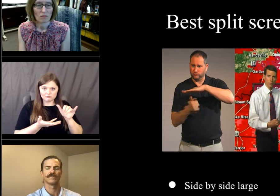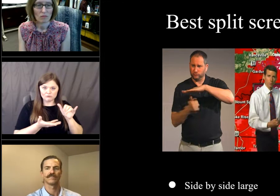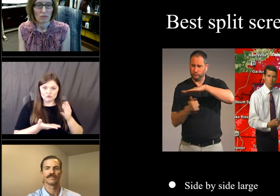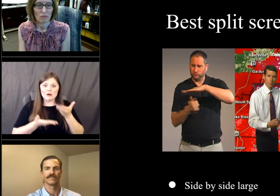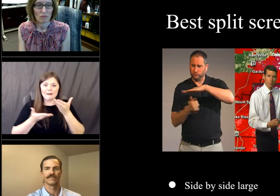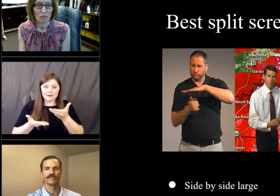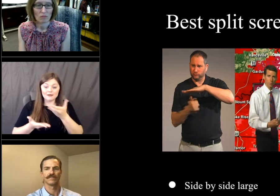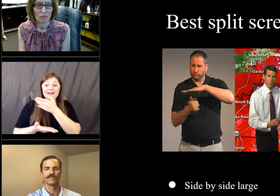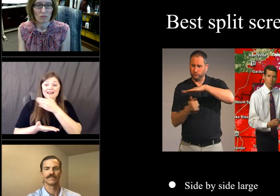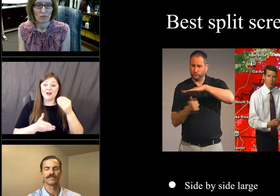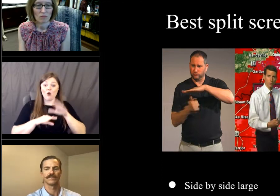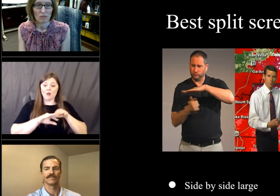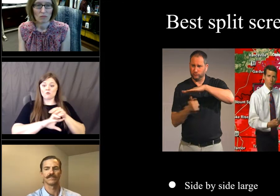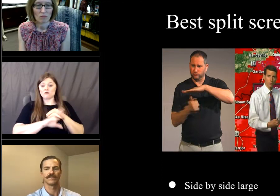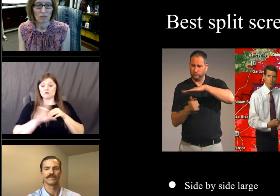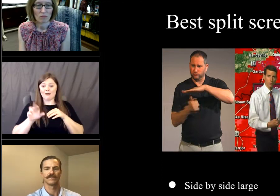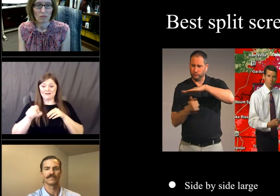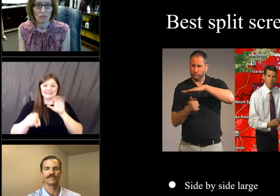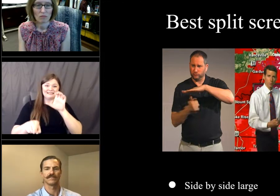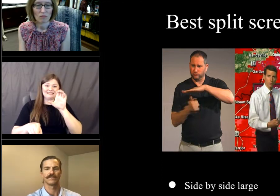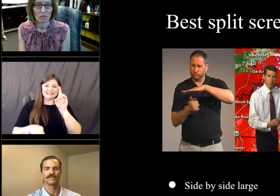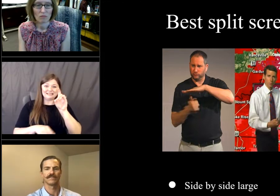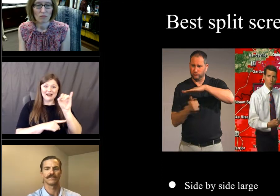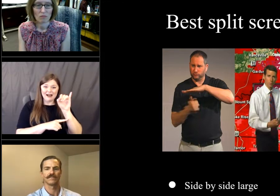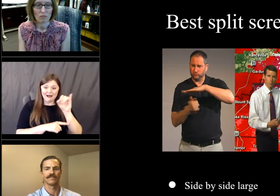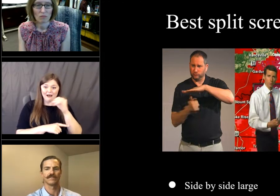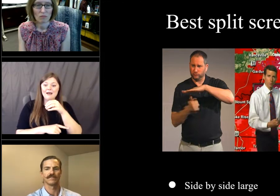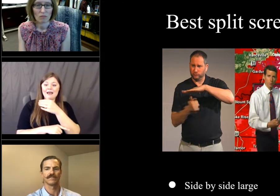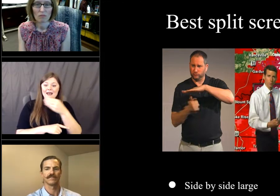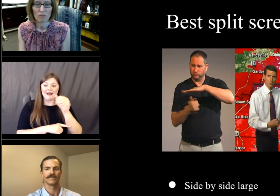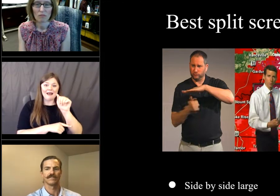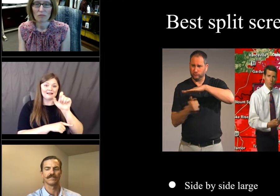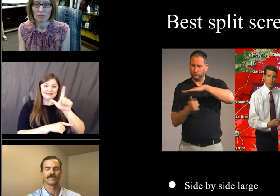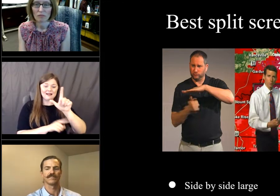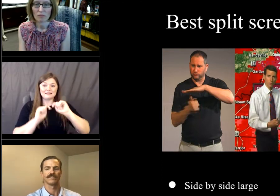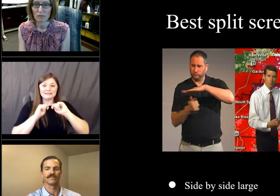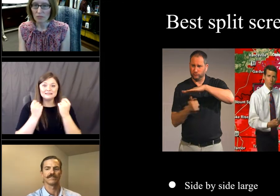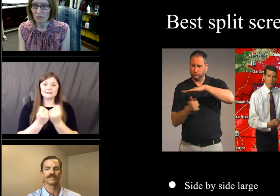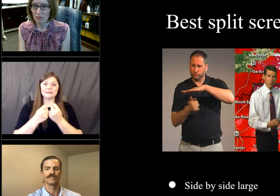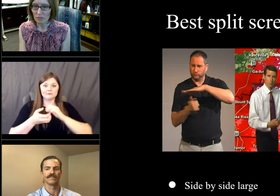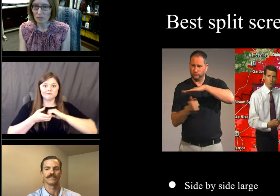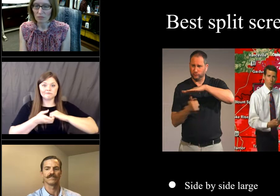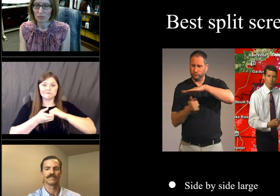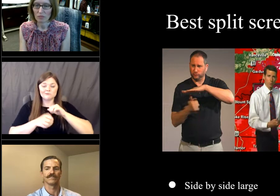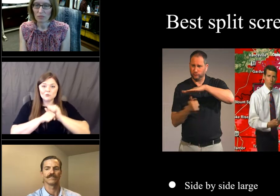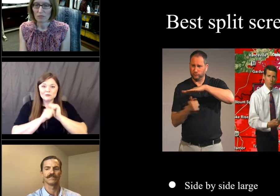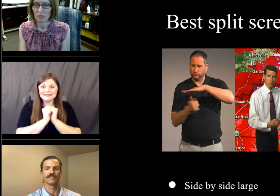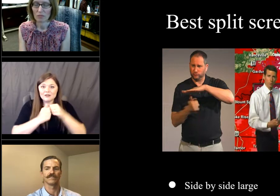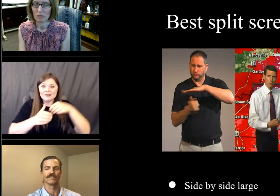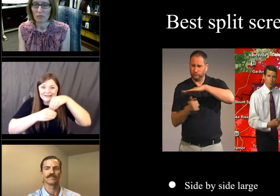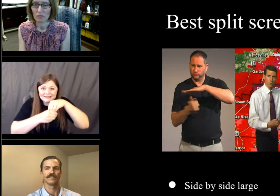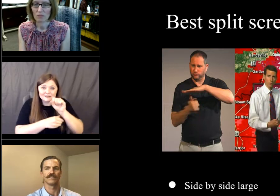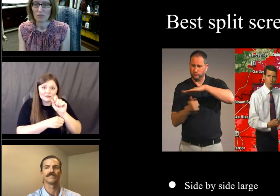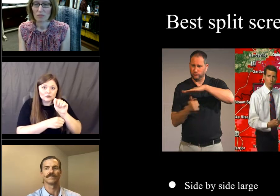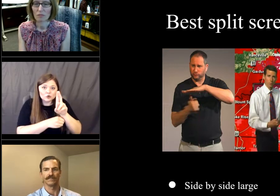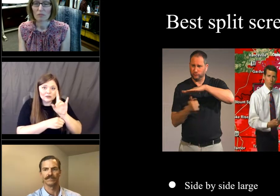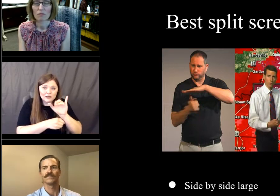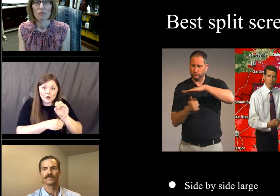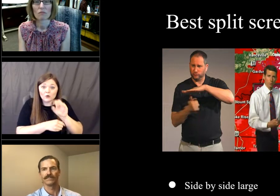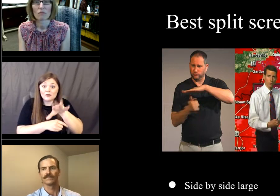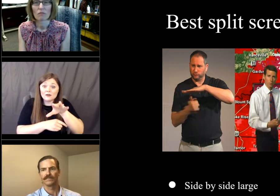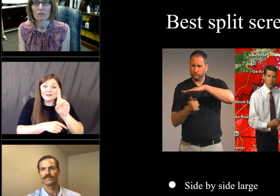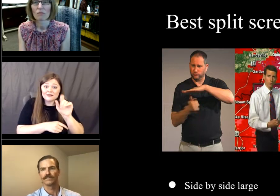there. This is a certified deaf interpreter and an ASL interpreter team working together in the studio. Darren, if you want to explain a little